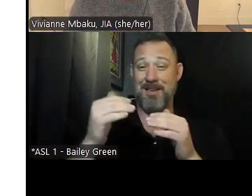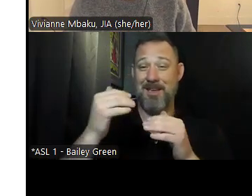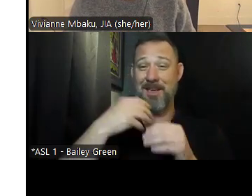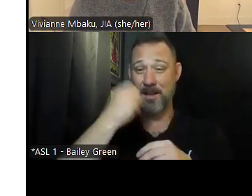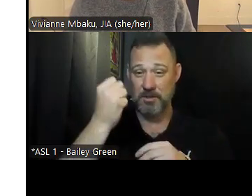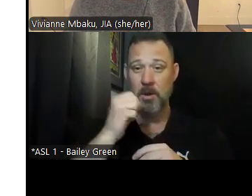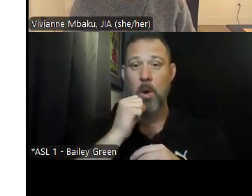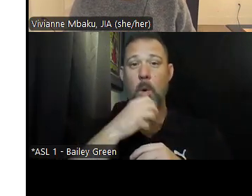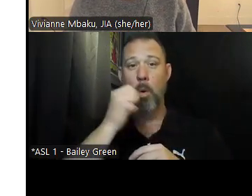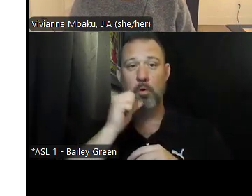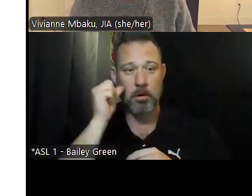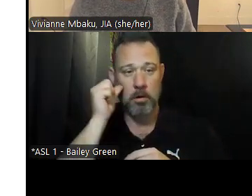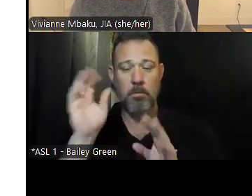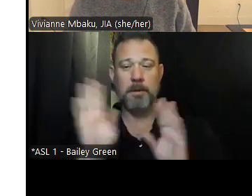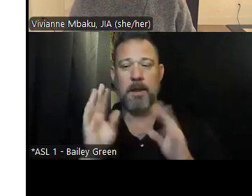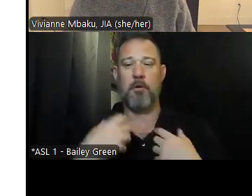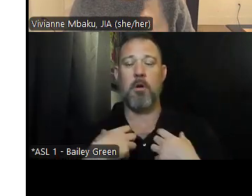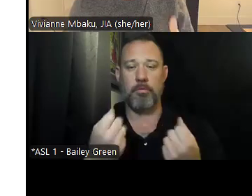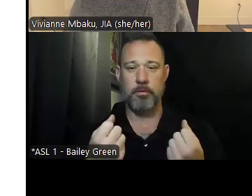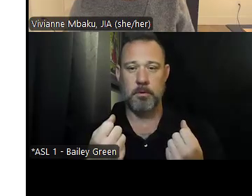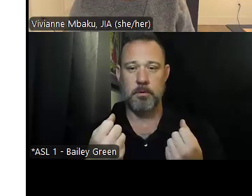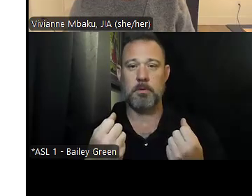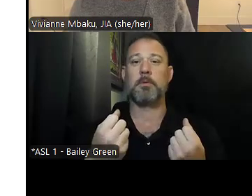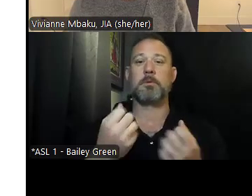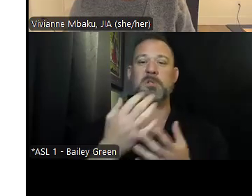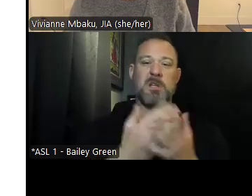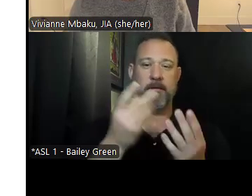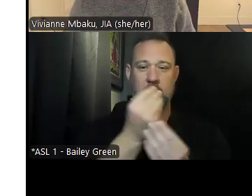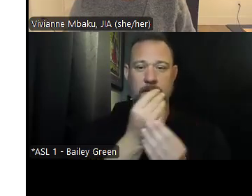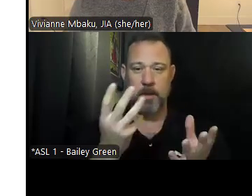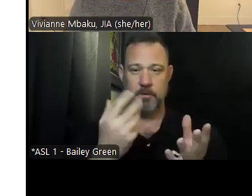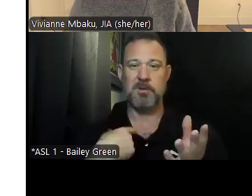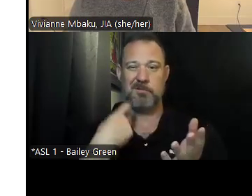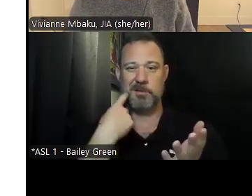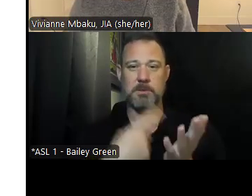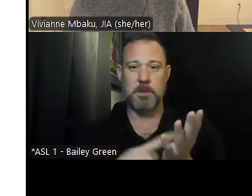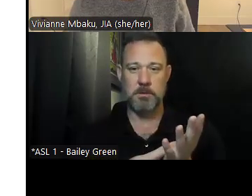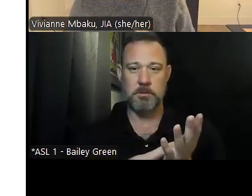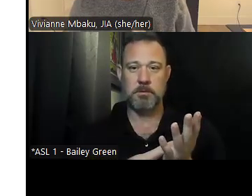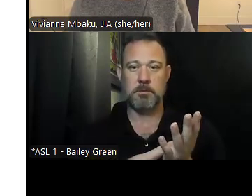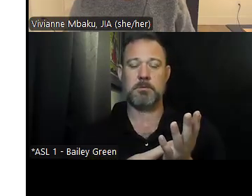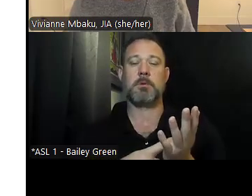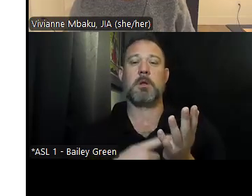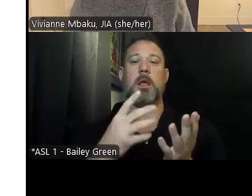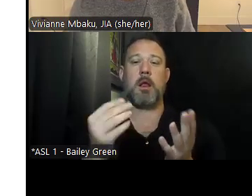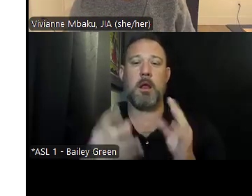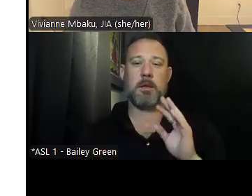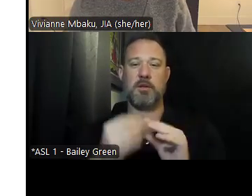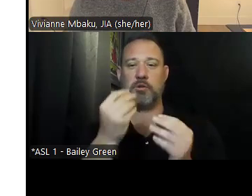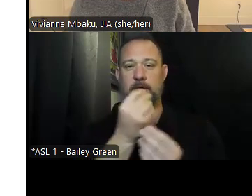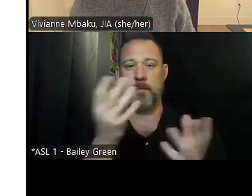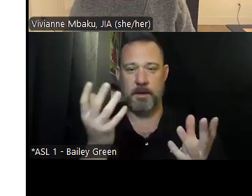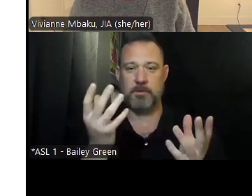on older adult behavioral health, covering some of this information that I've just discussed today and some additional